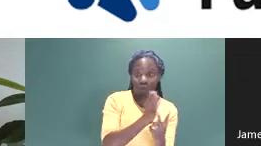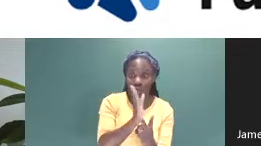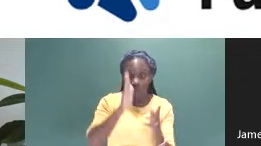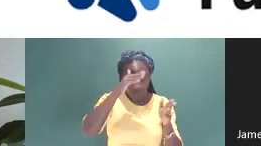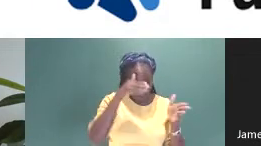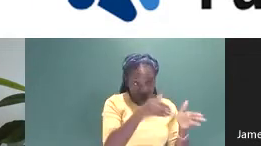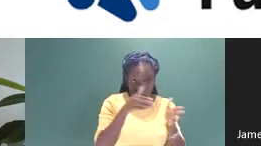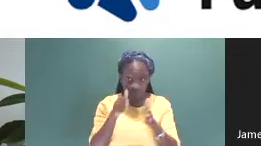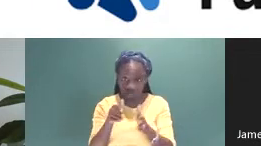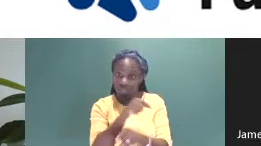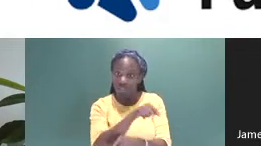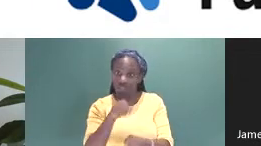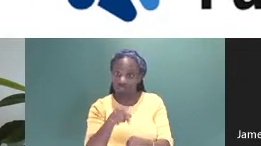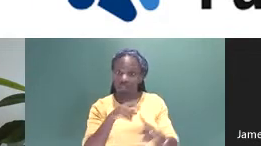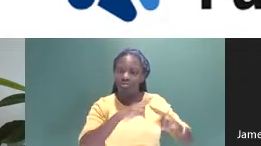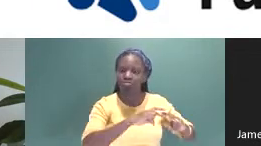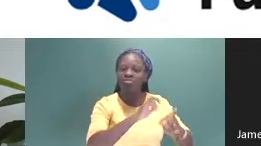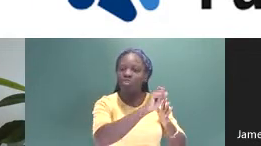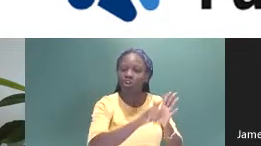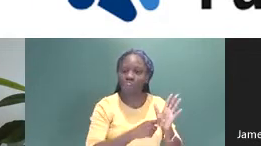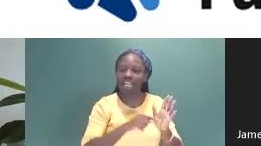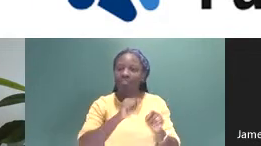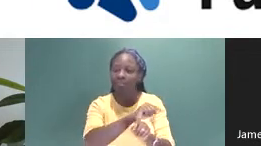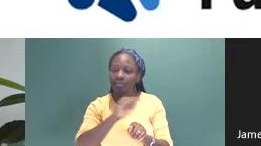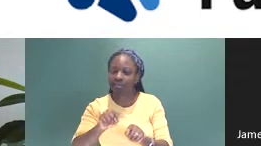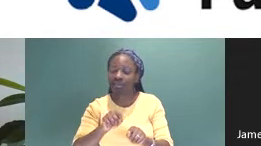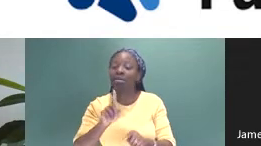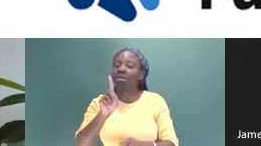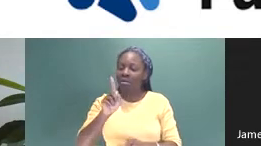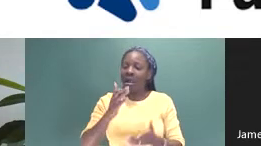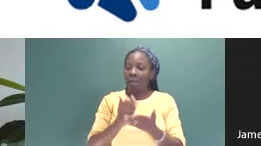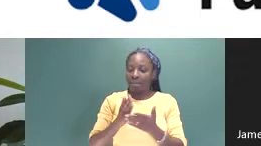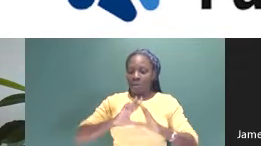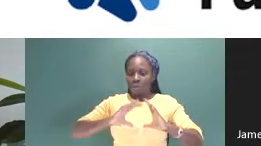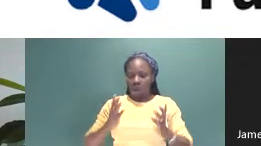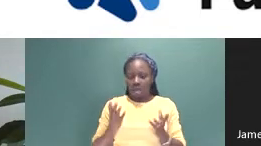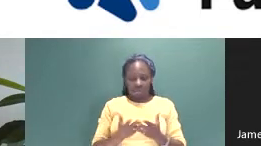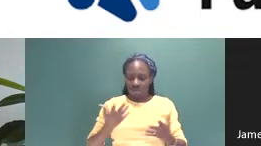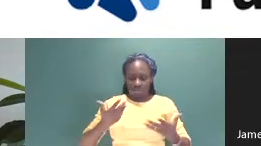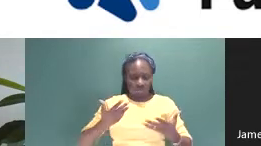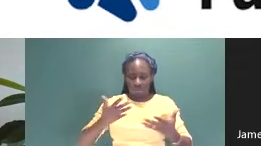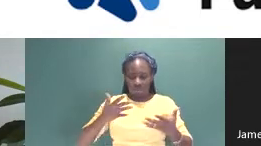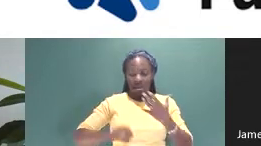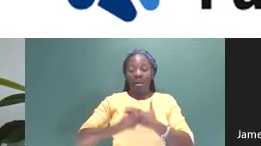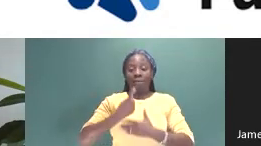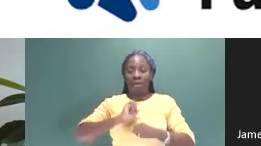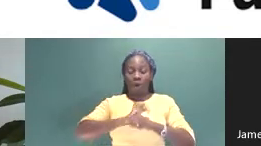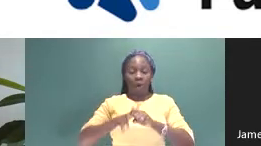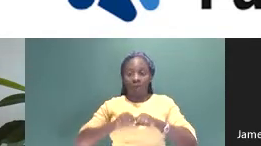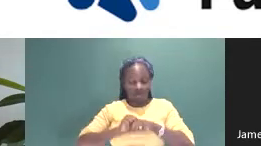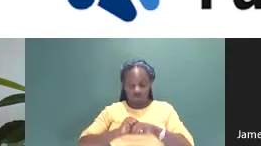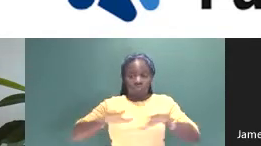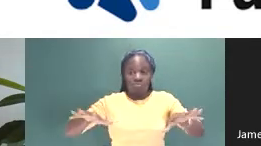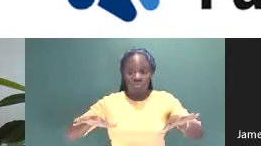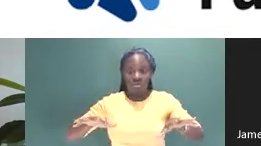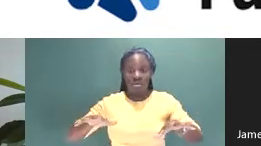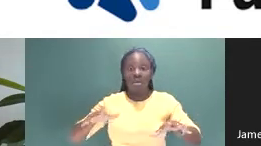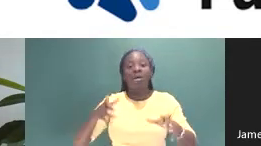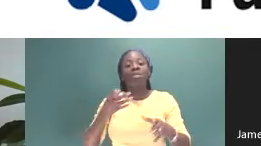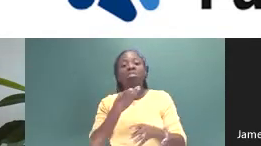programs. And as the world was changing, as the COVID pandemic hit, we pivoted